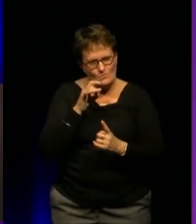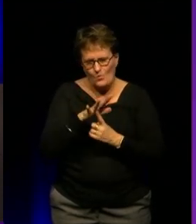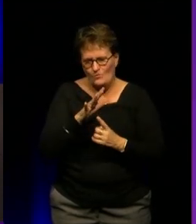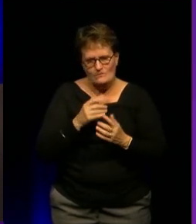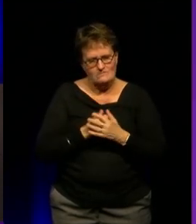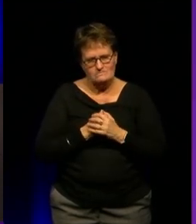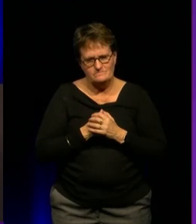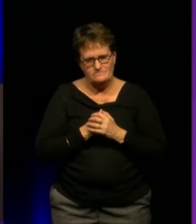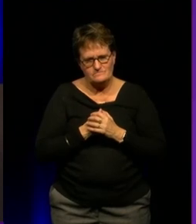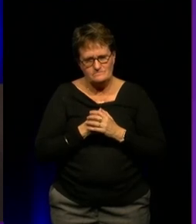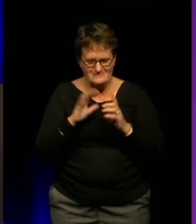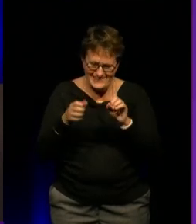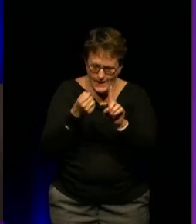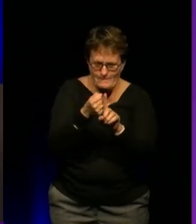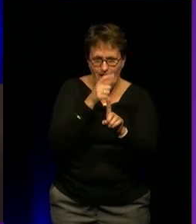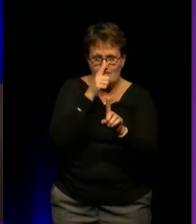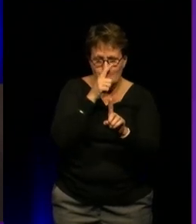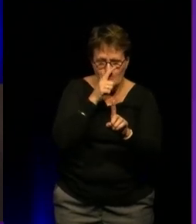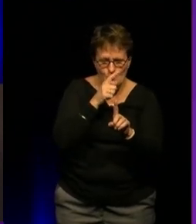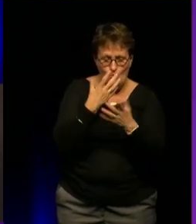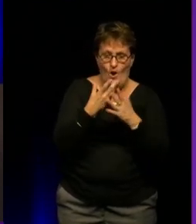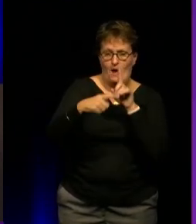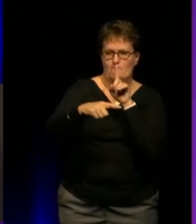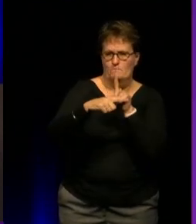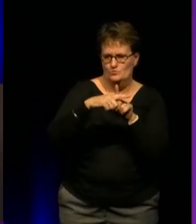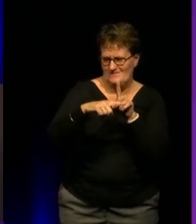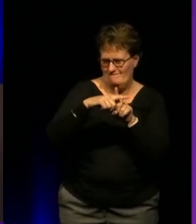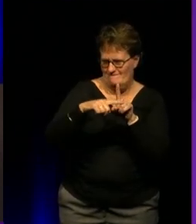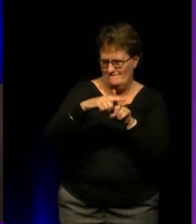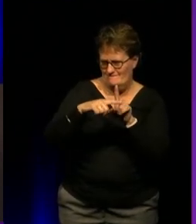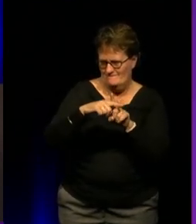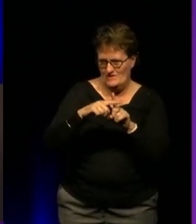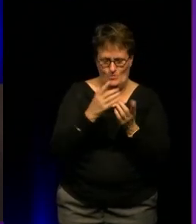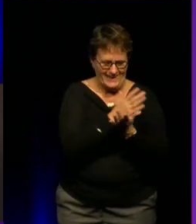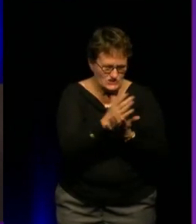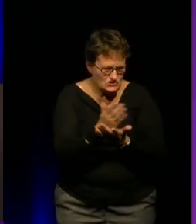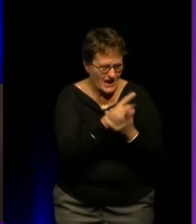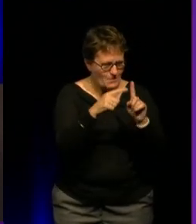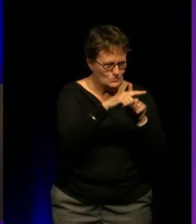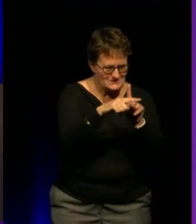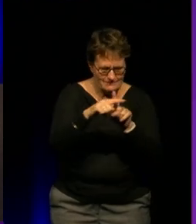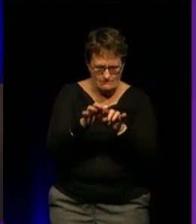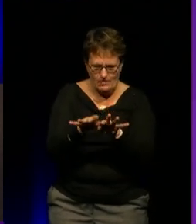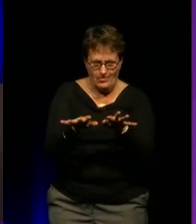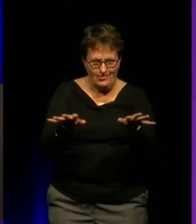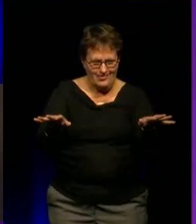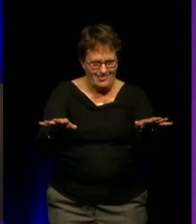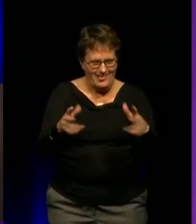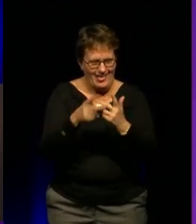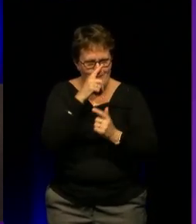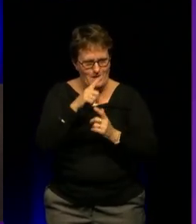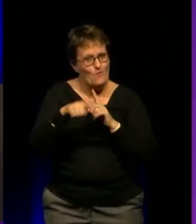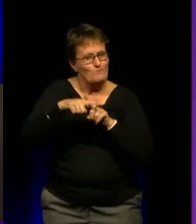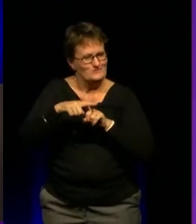And we all like working with people who are positive and can share in that. And probably the third